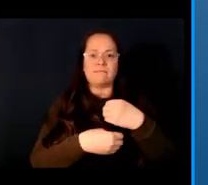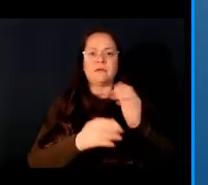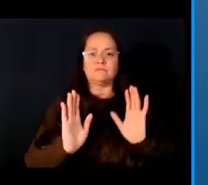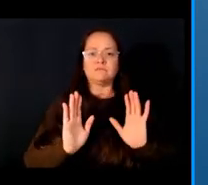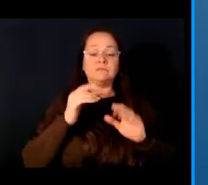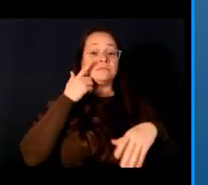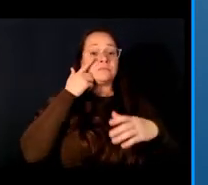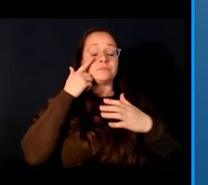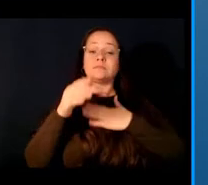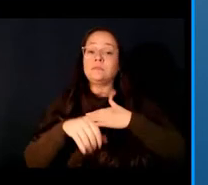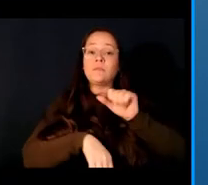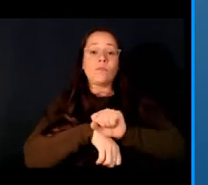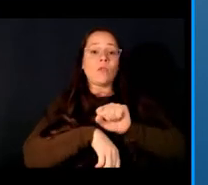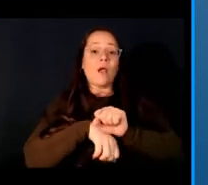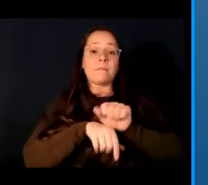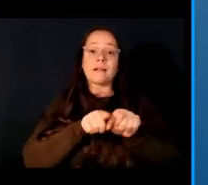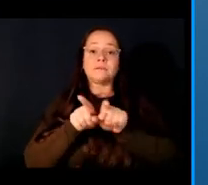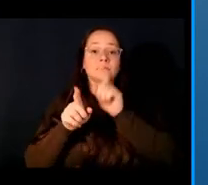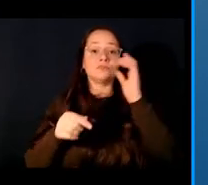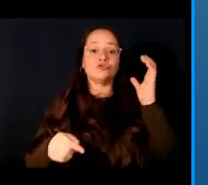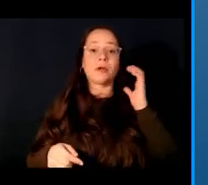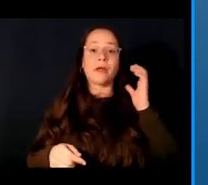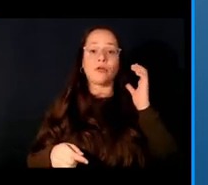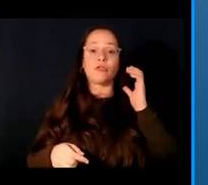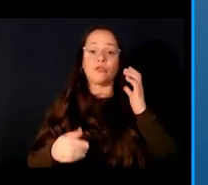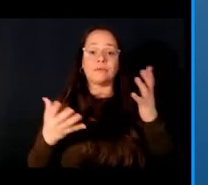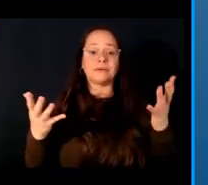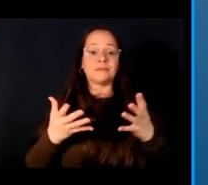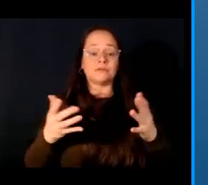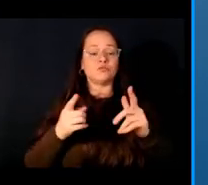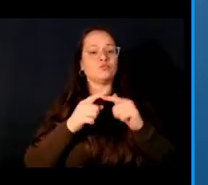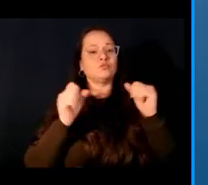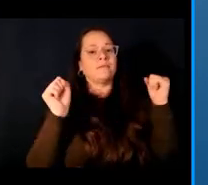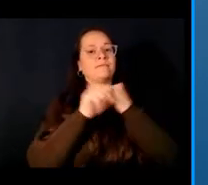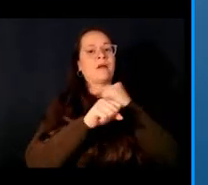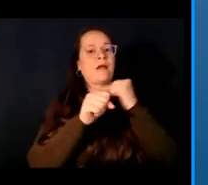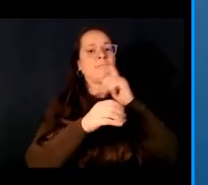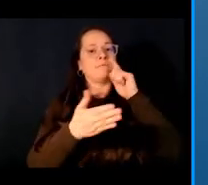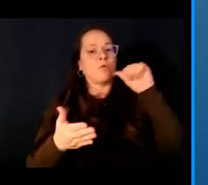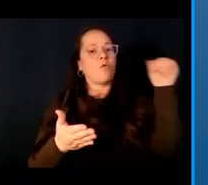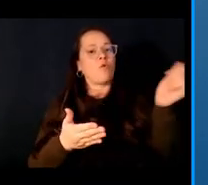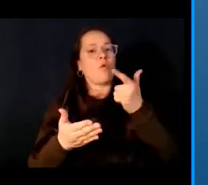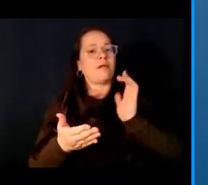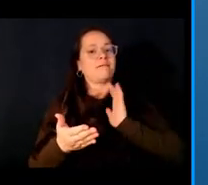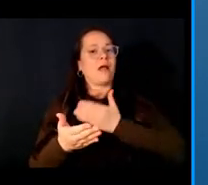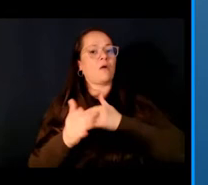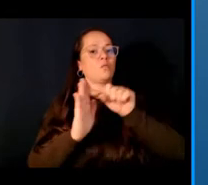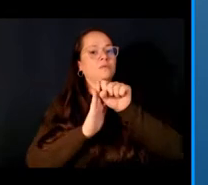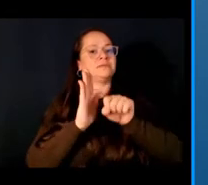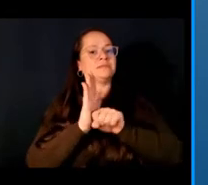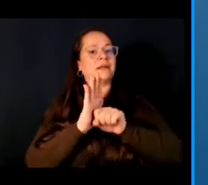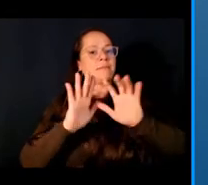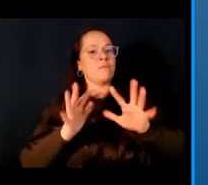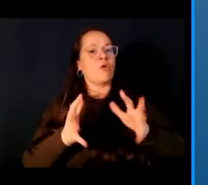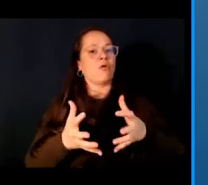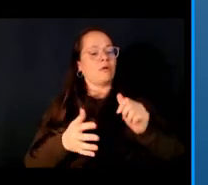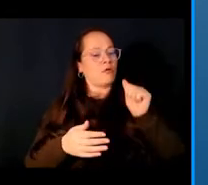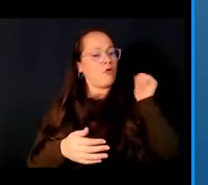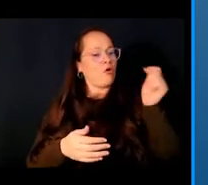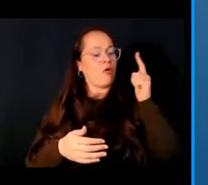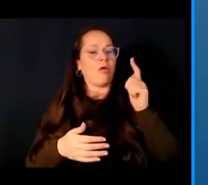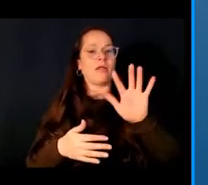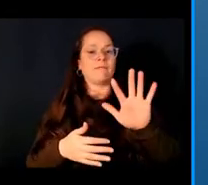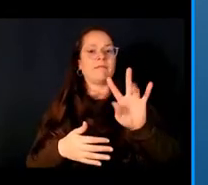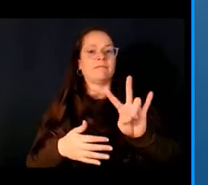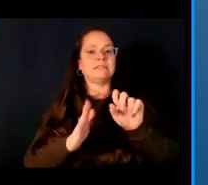my job as chair of this party is to fight for all of our state parties all 57 State